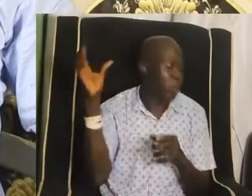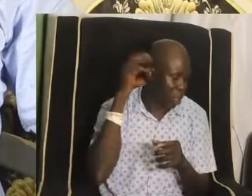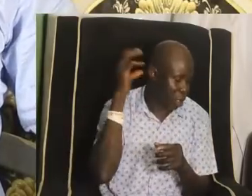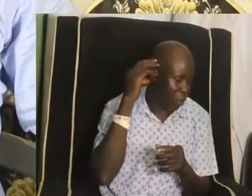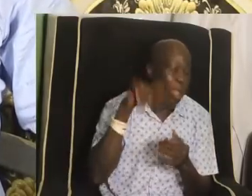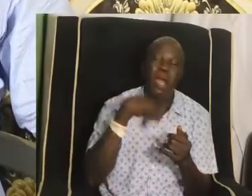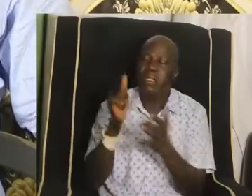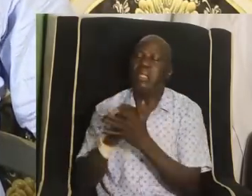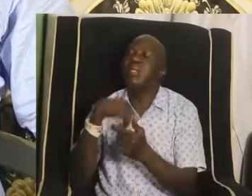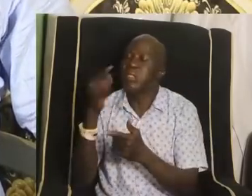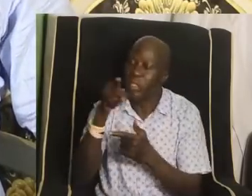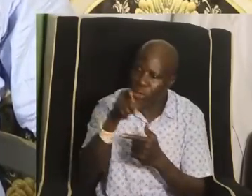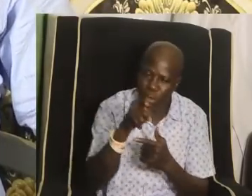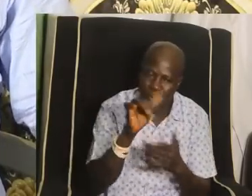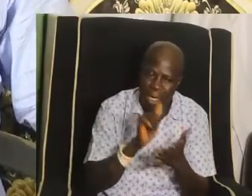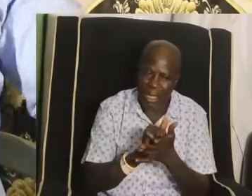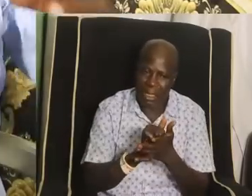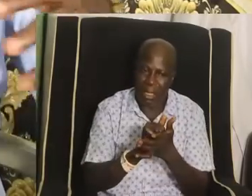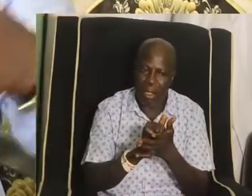hearing me, I declare to you that